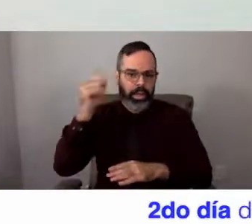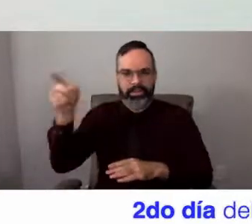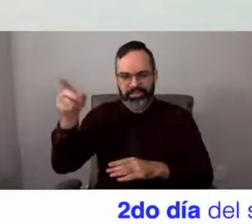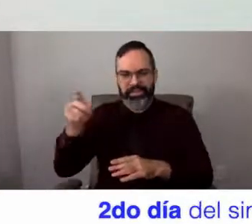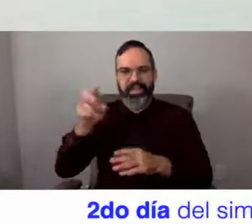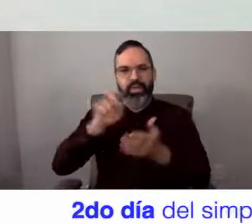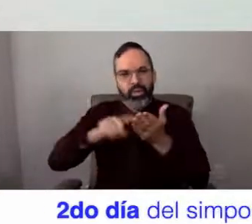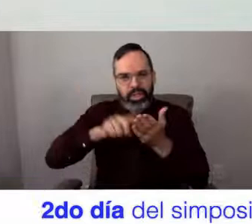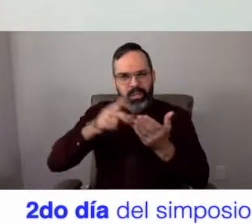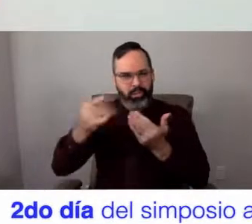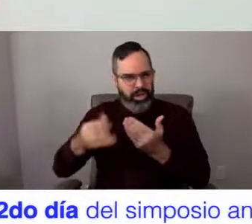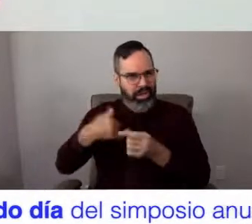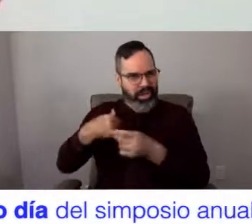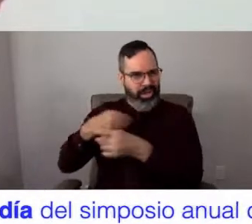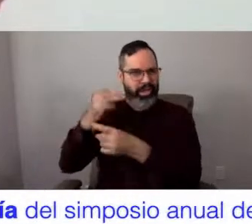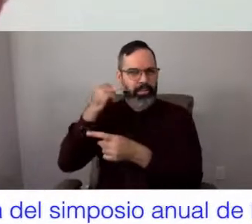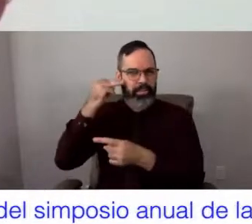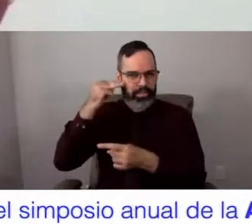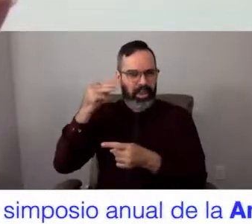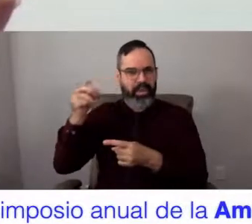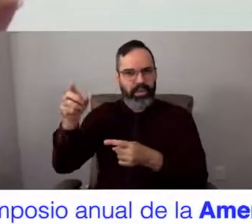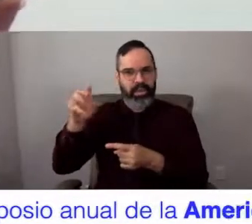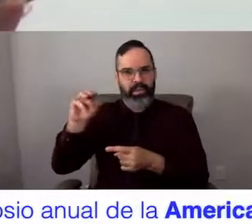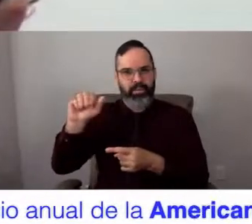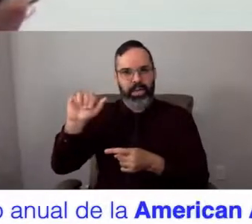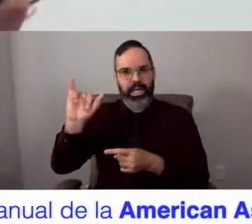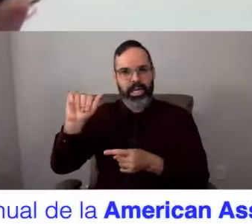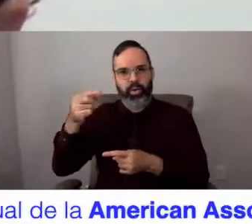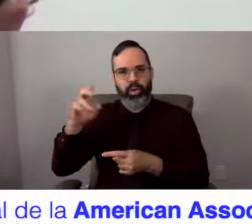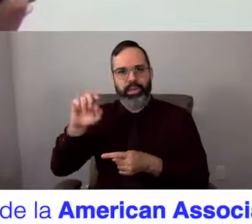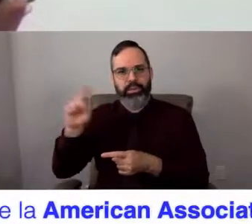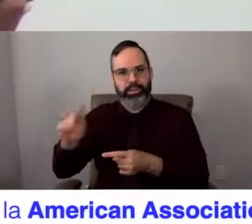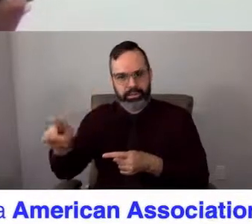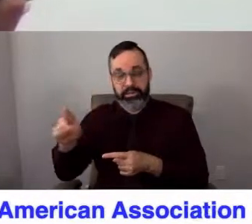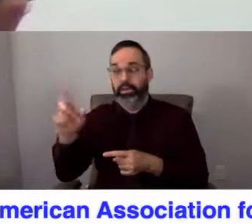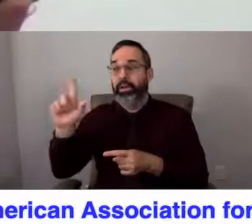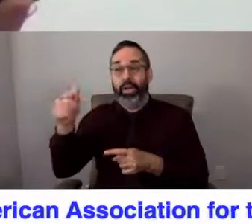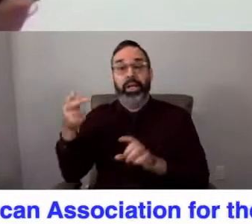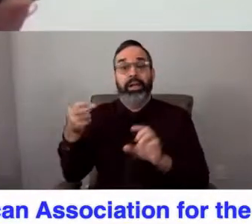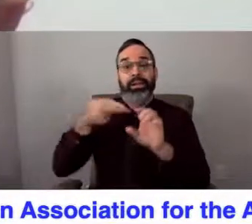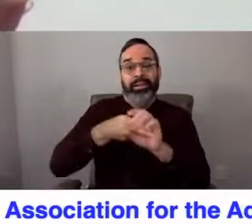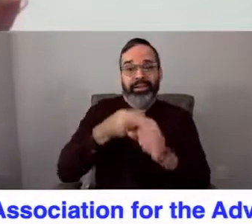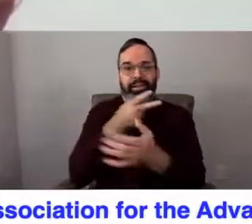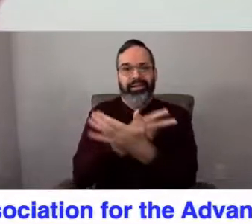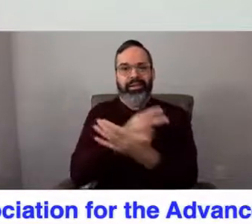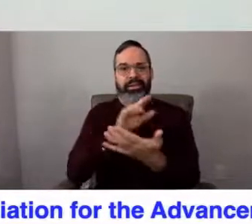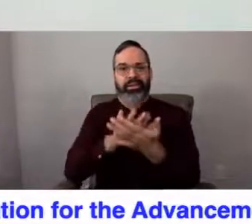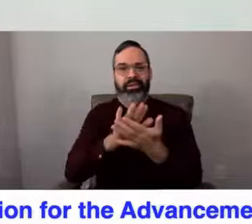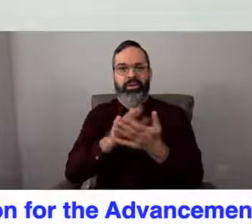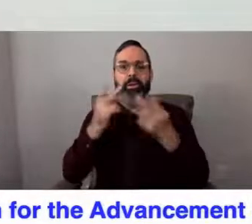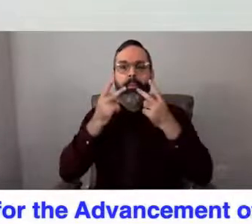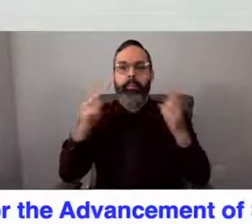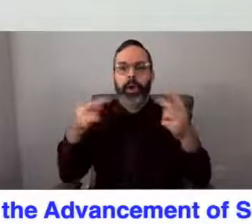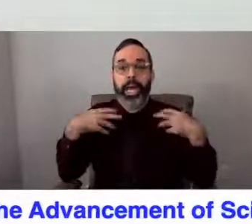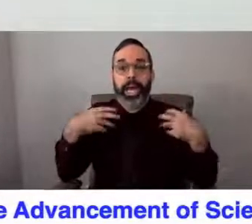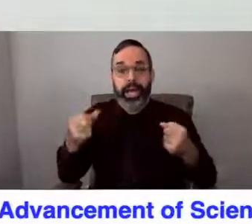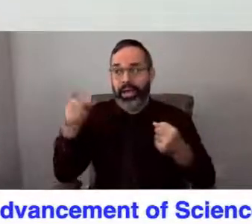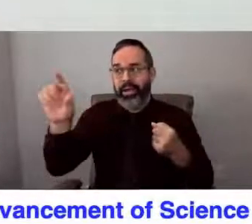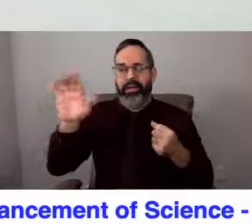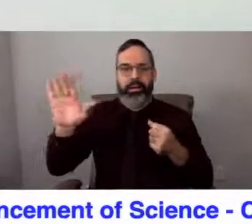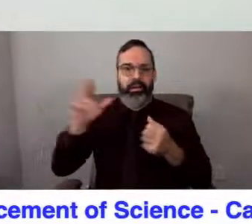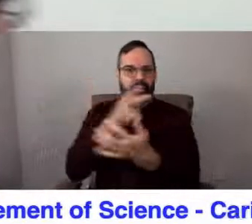Mayagüez. Later on, she joined the Graduate School of Public Health, where she did a master's in public health